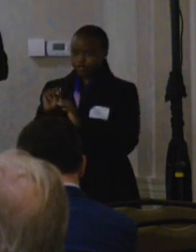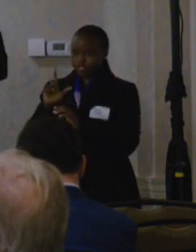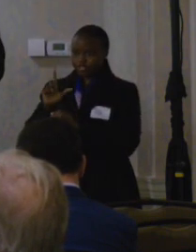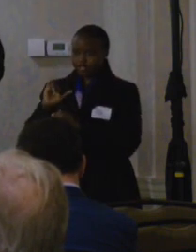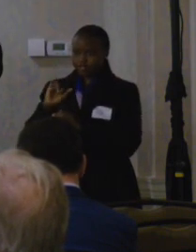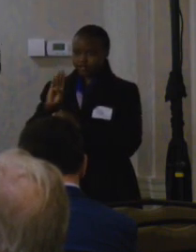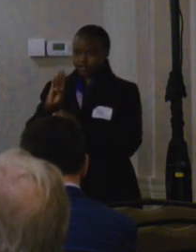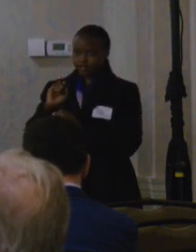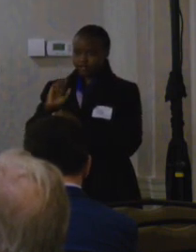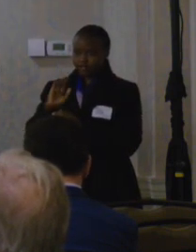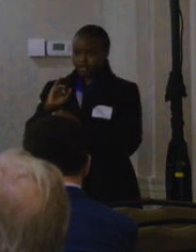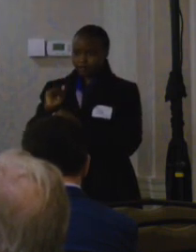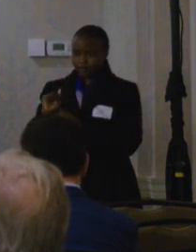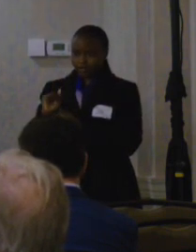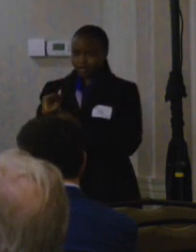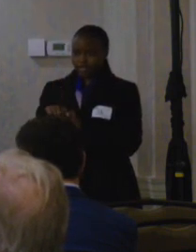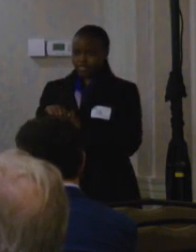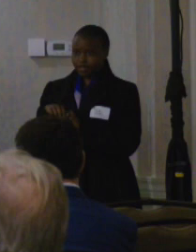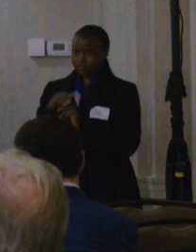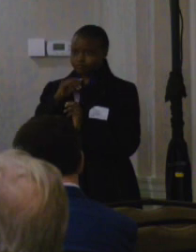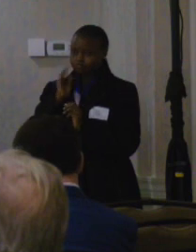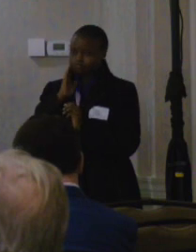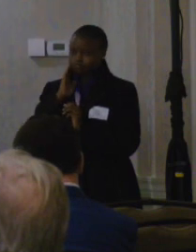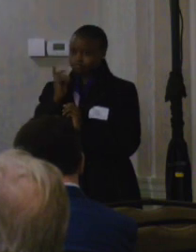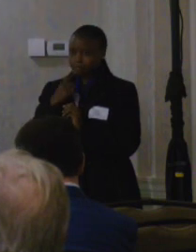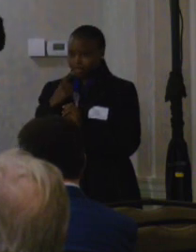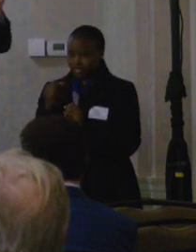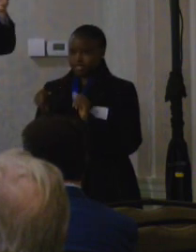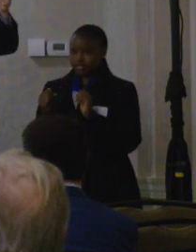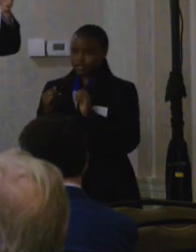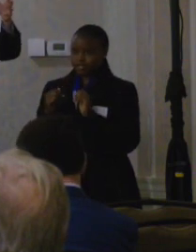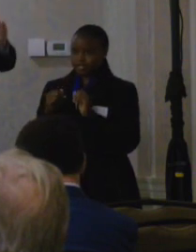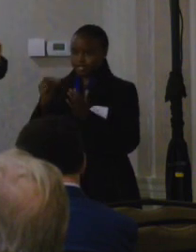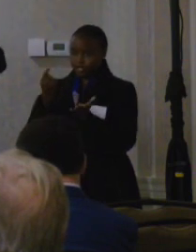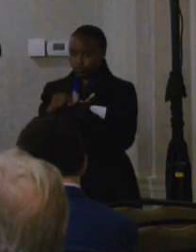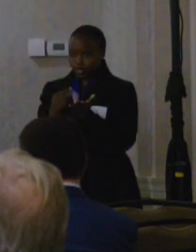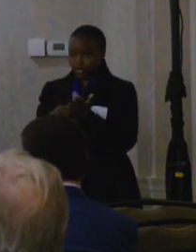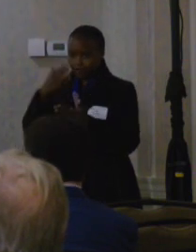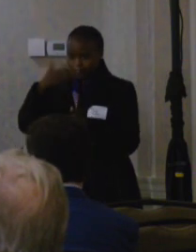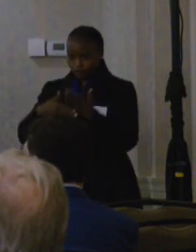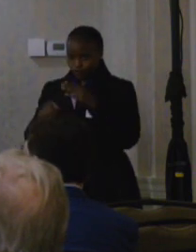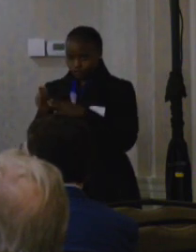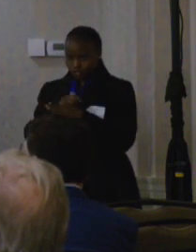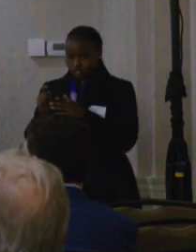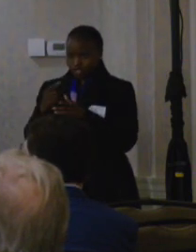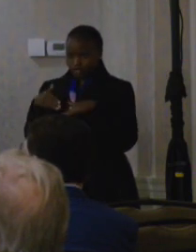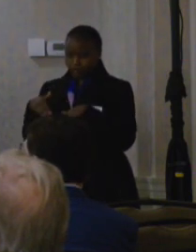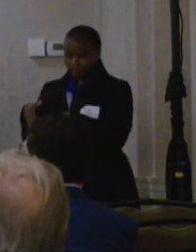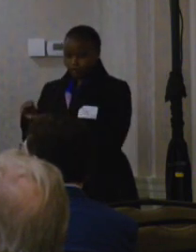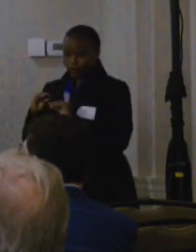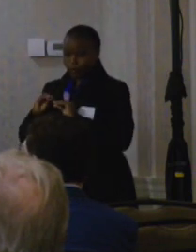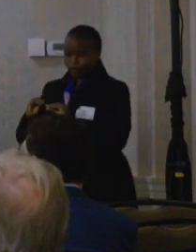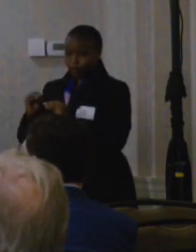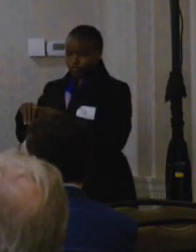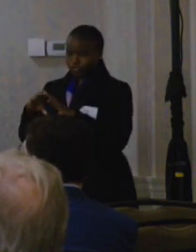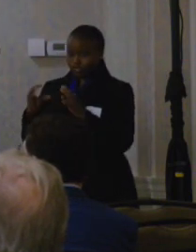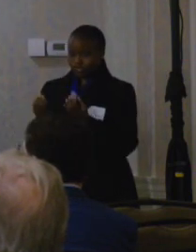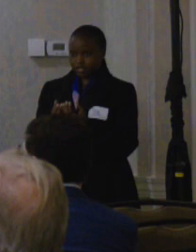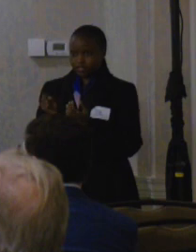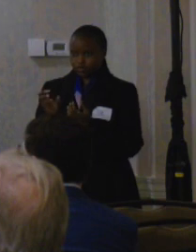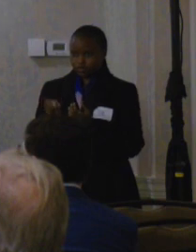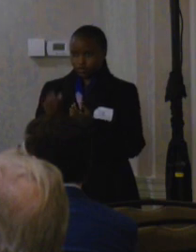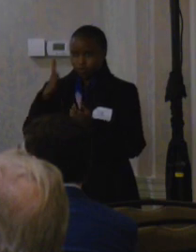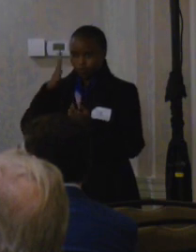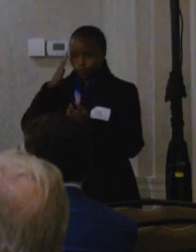tongue instruction in Uganda, again with an initial face-to-face training and then follow-up coaching in the classroom. So